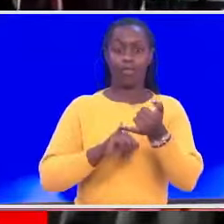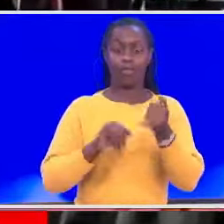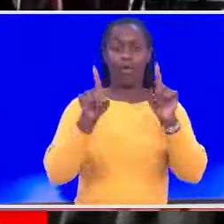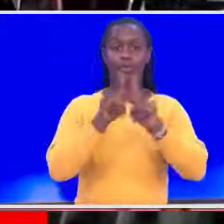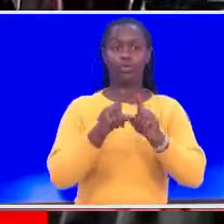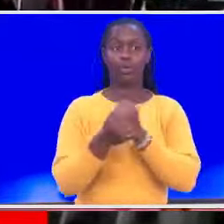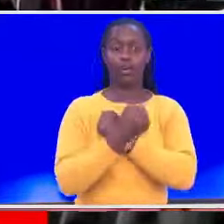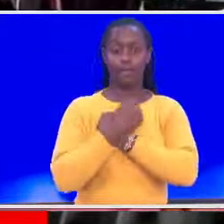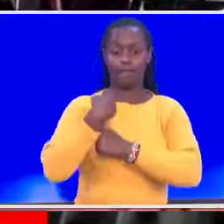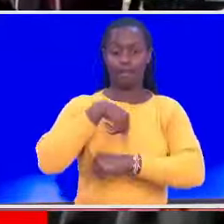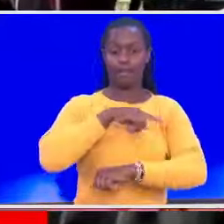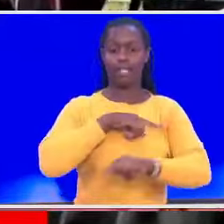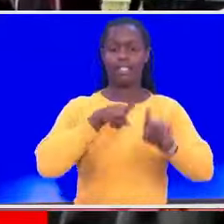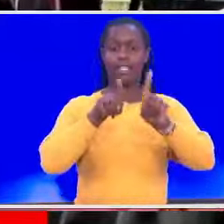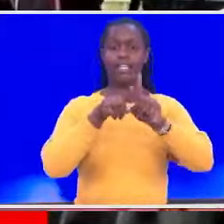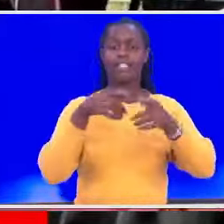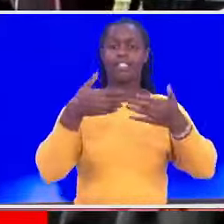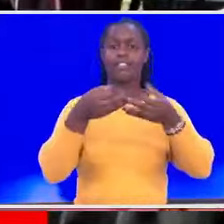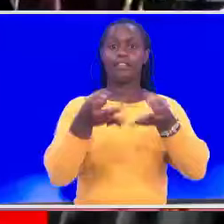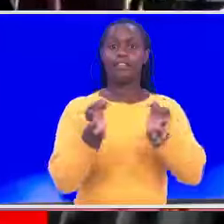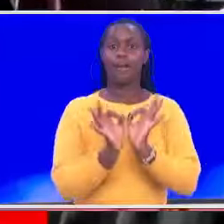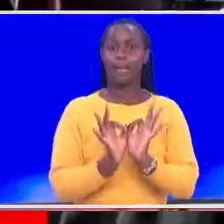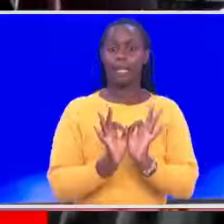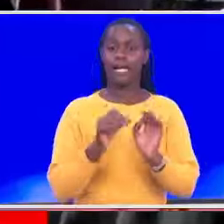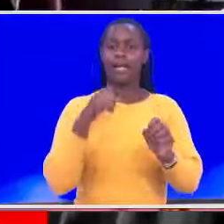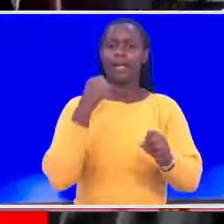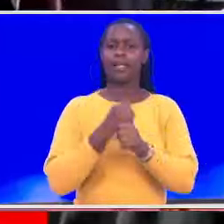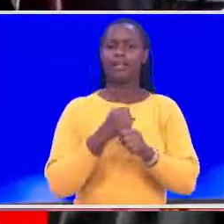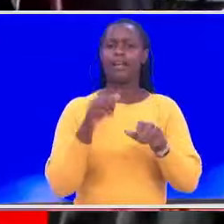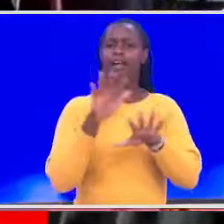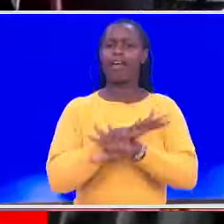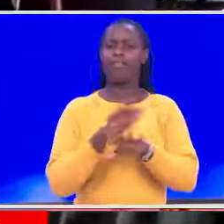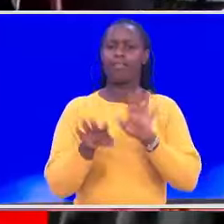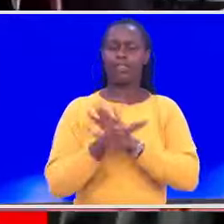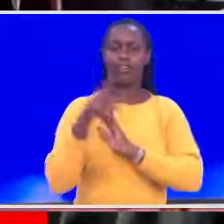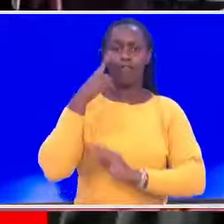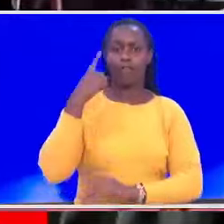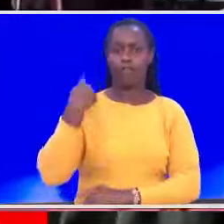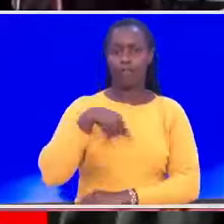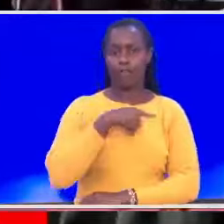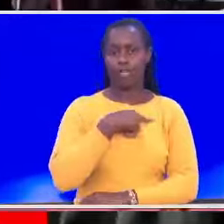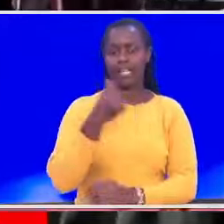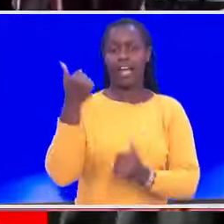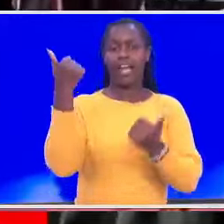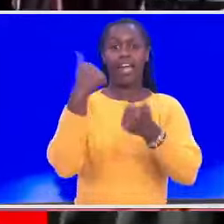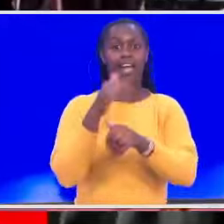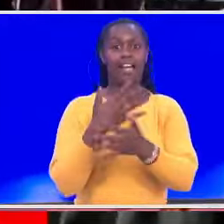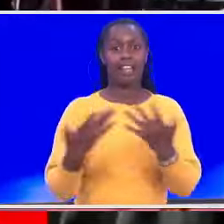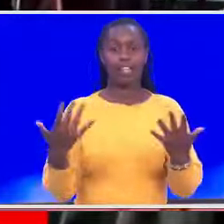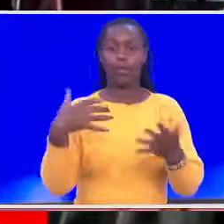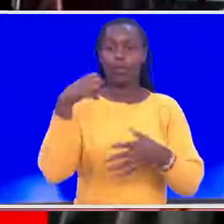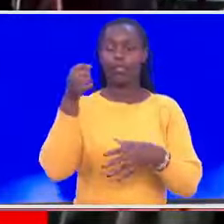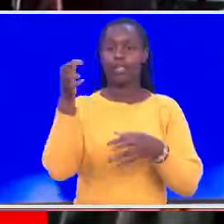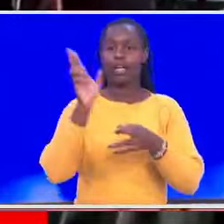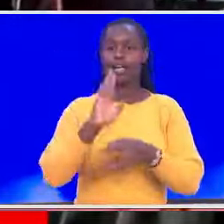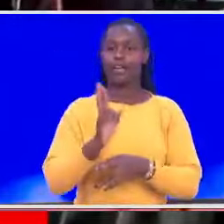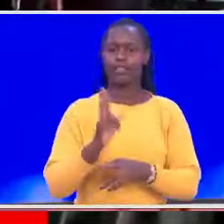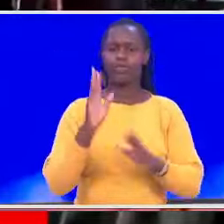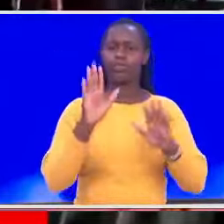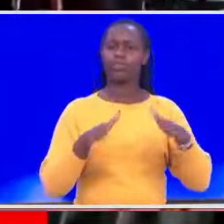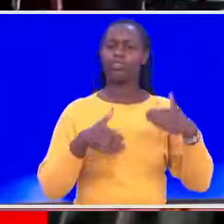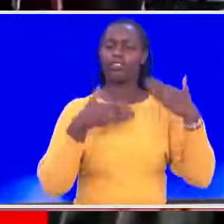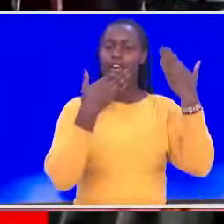family. And he did everything for us. Anything he was ready to sacrifice for us. He